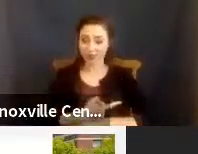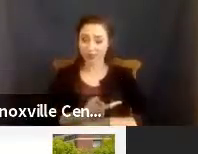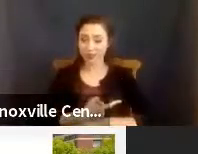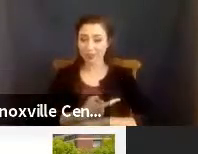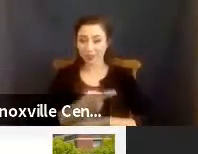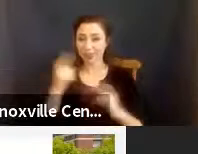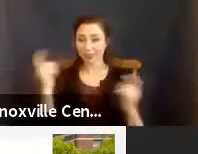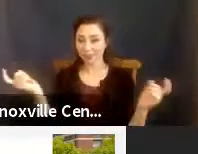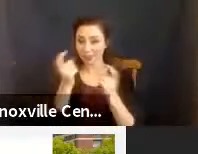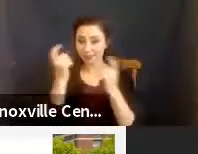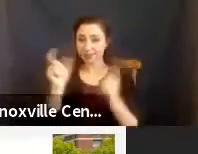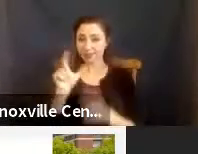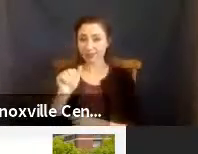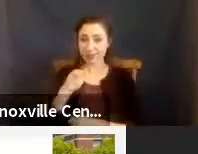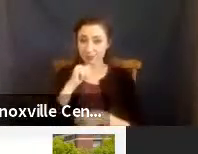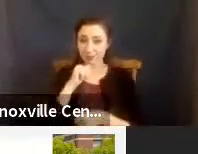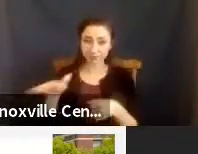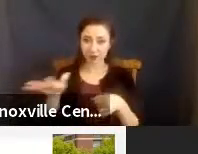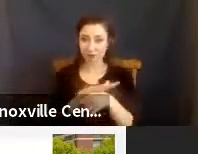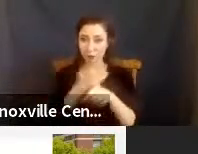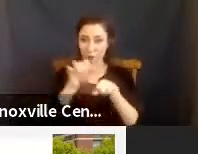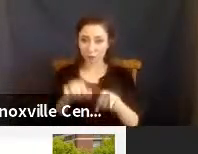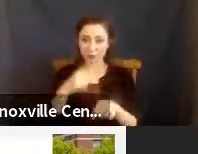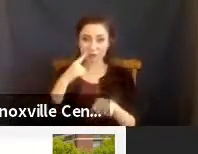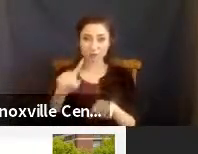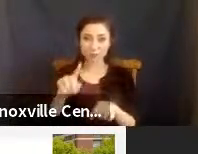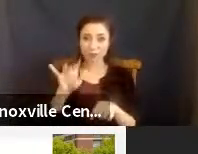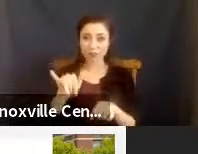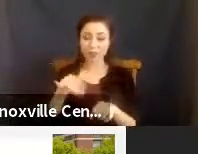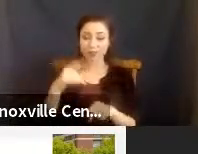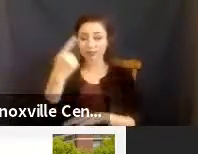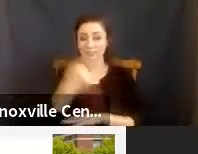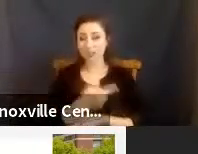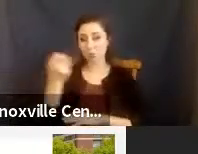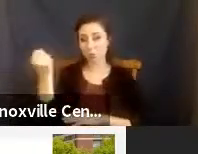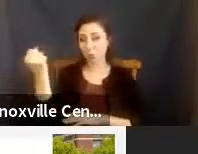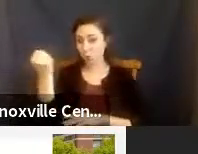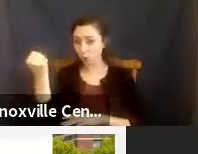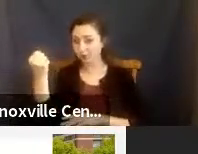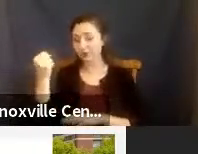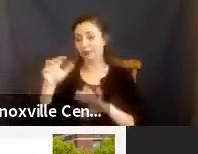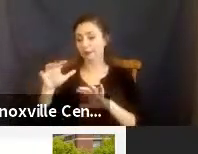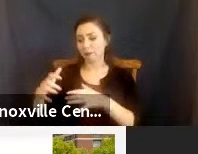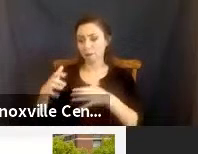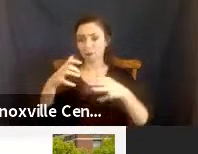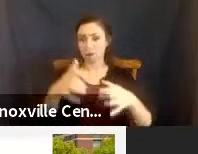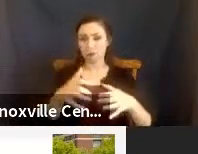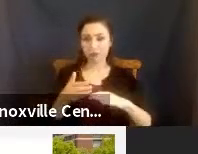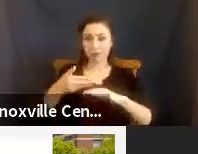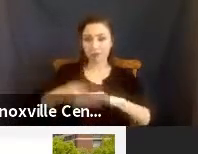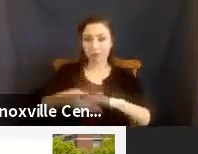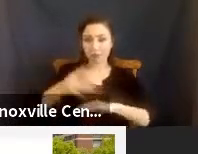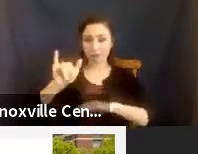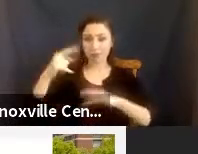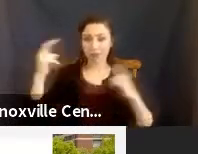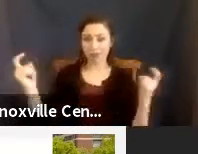capacity over Labor Day. And so holding some specimens and batching them after the Labor Day